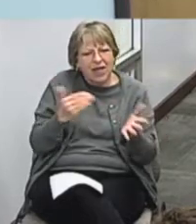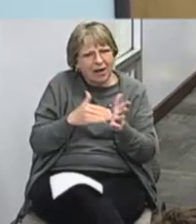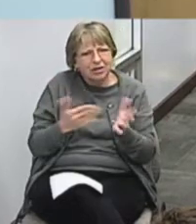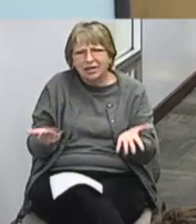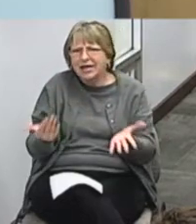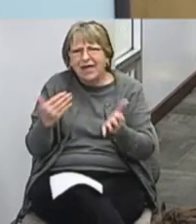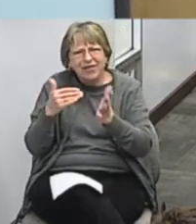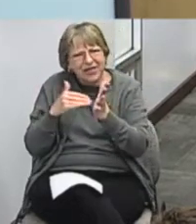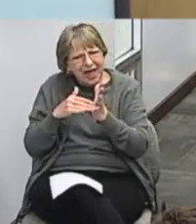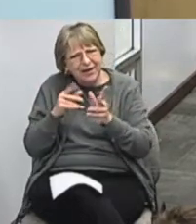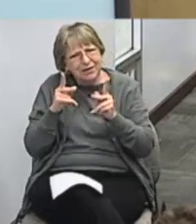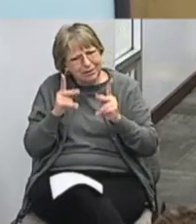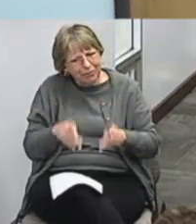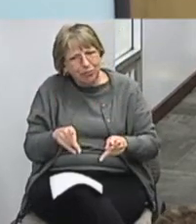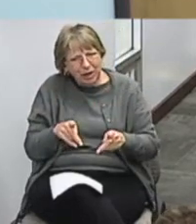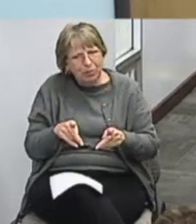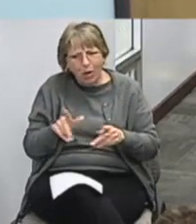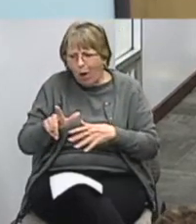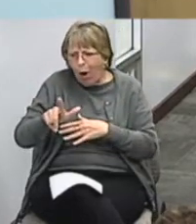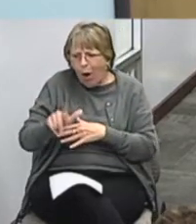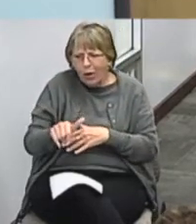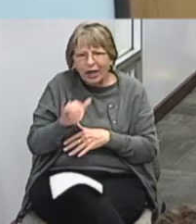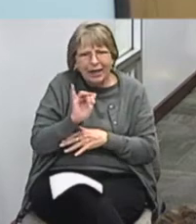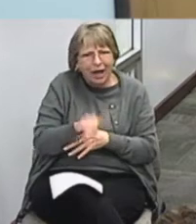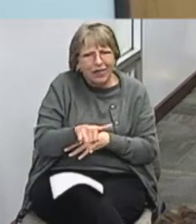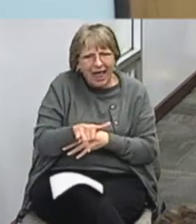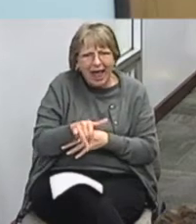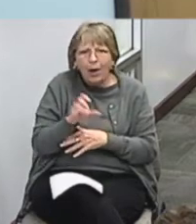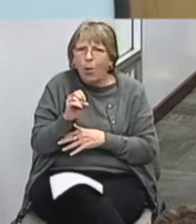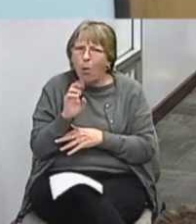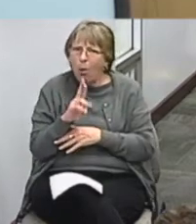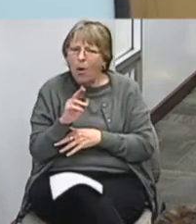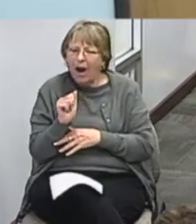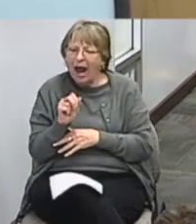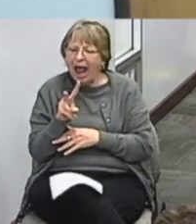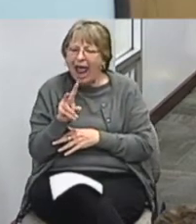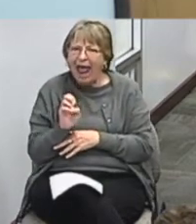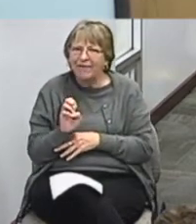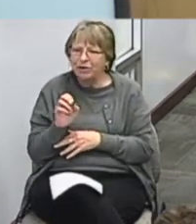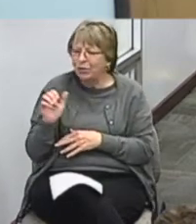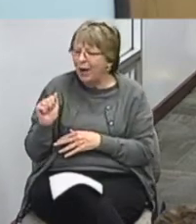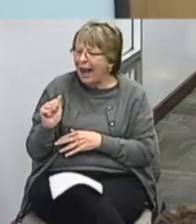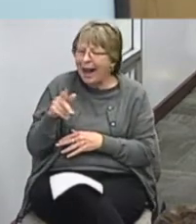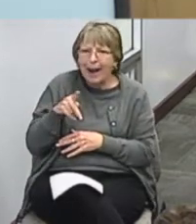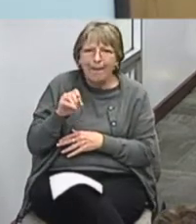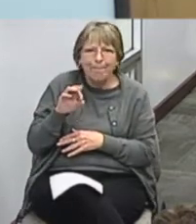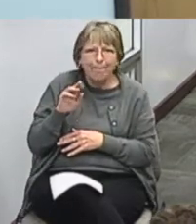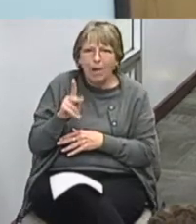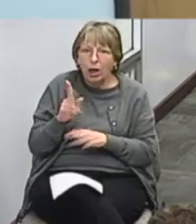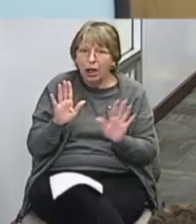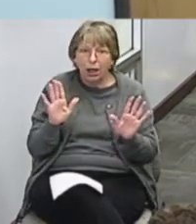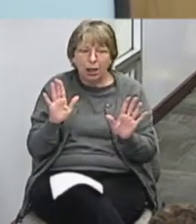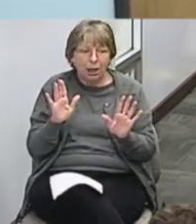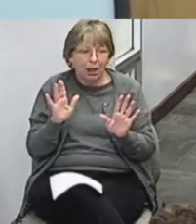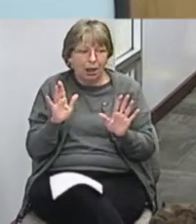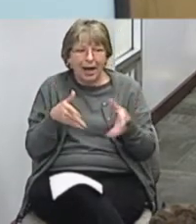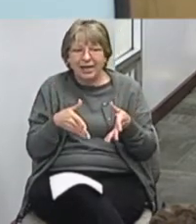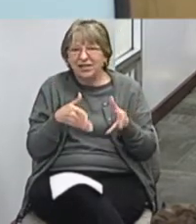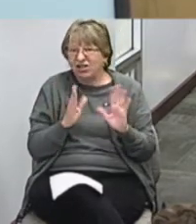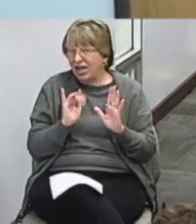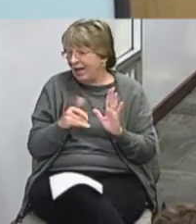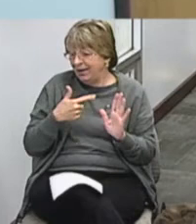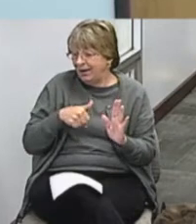checked into Smallville, Kansas. They're checking into Avenue A Park. Just by complete chance, we picked that location.